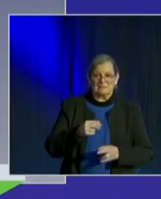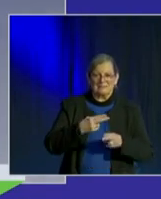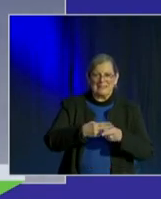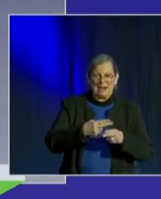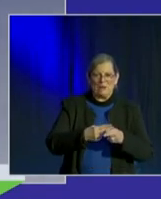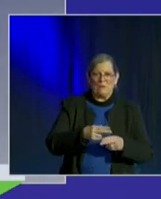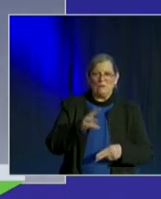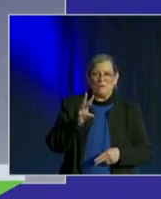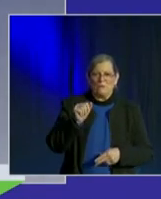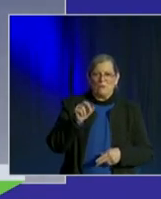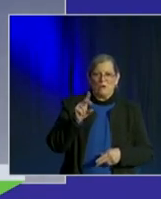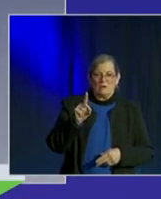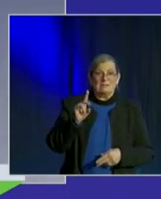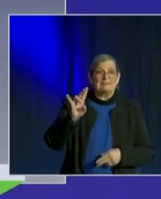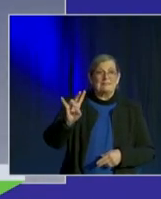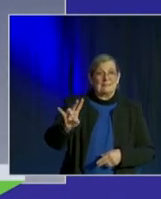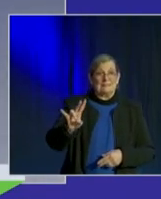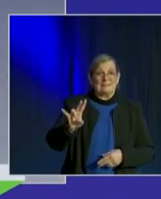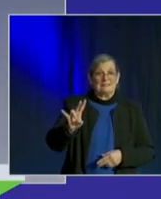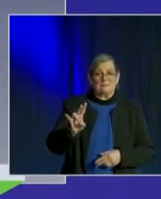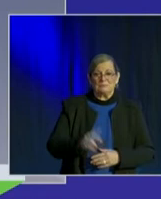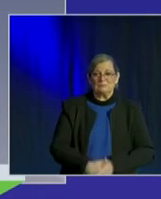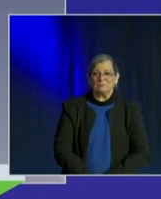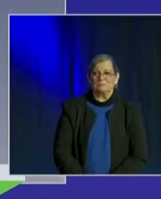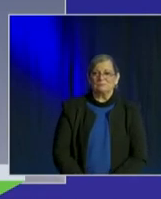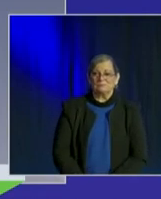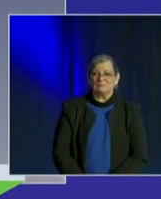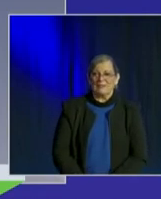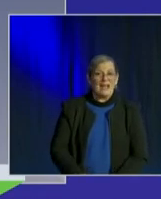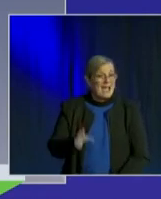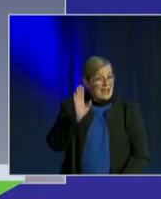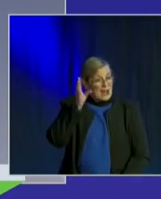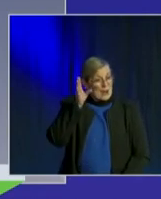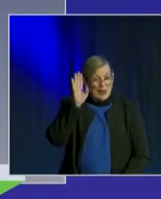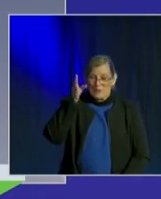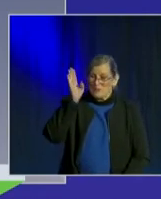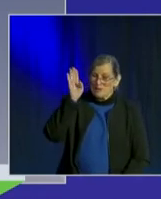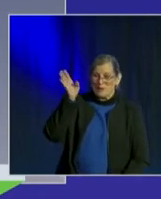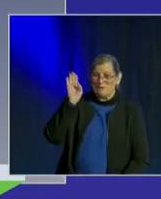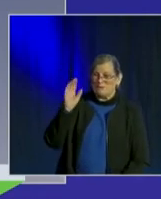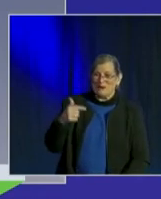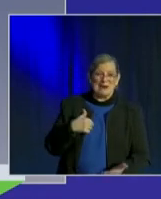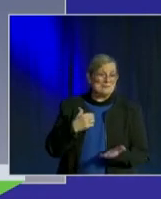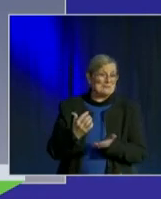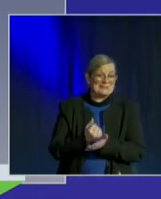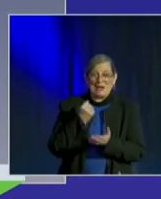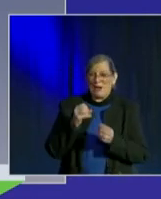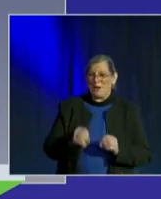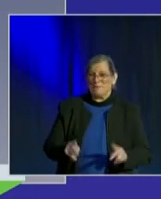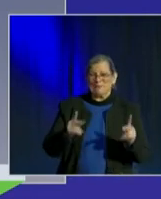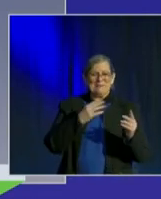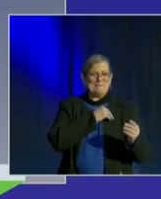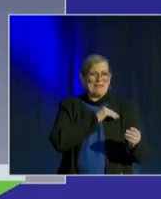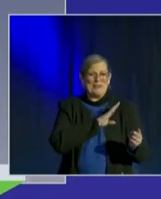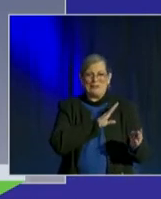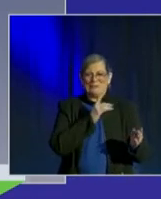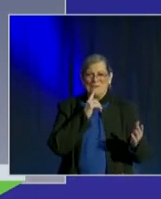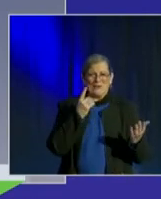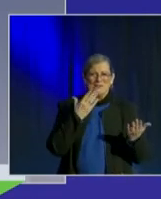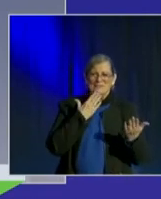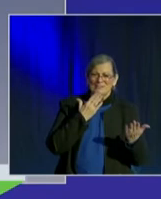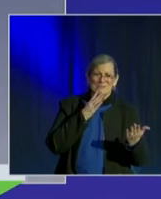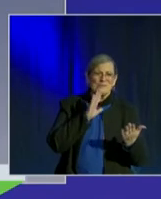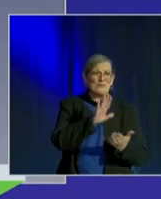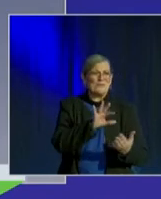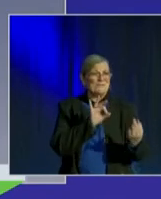Hi, this is Sadia Kawal from Ward 7, and thank you for the opportunity. I'm here for providing inputs and feedback. I have